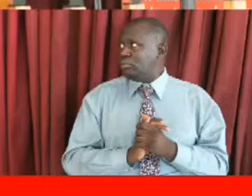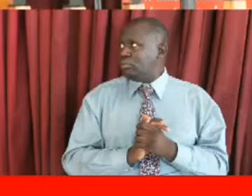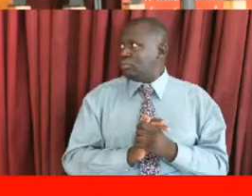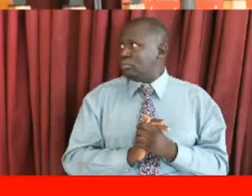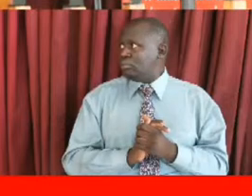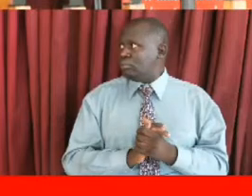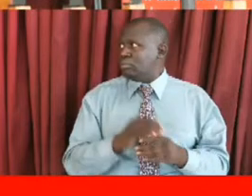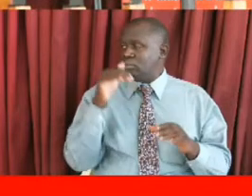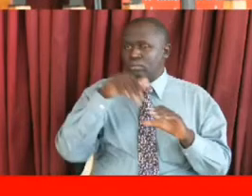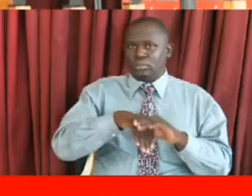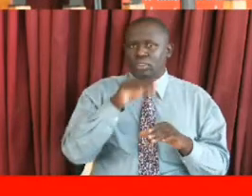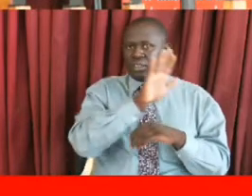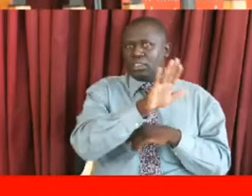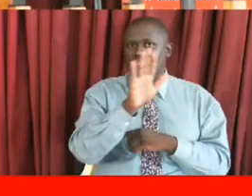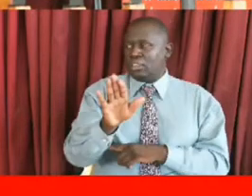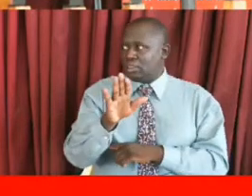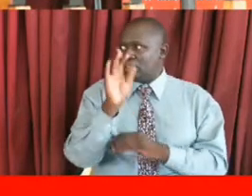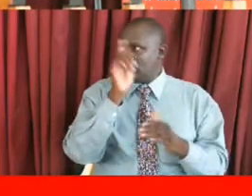divine